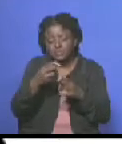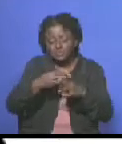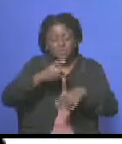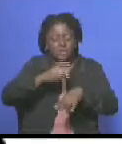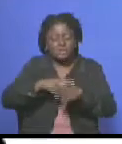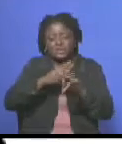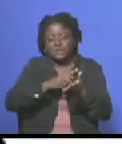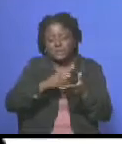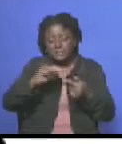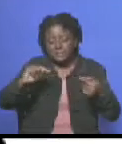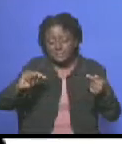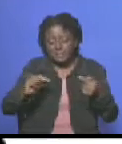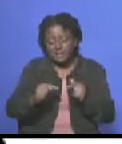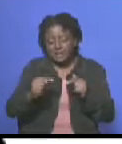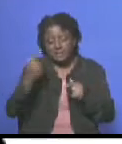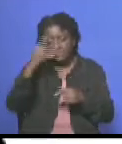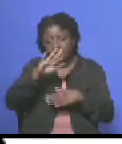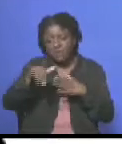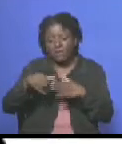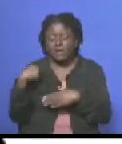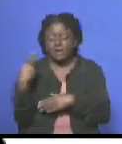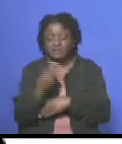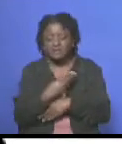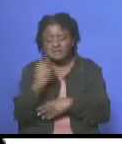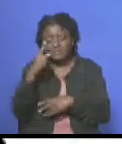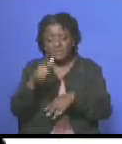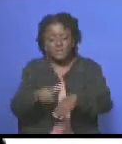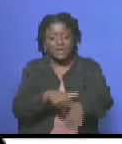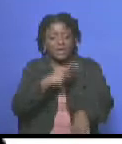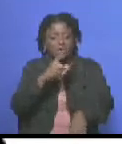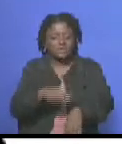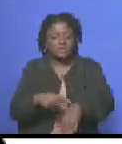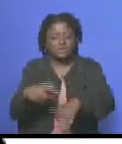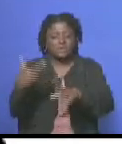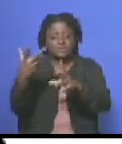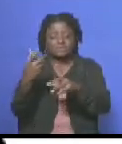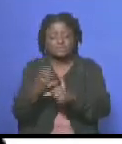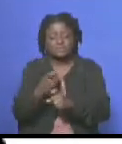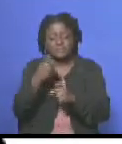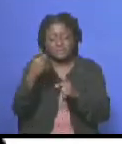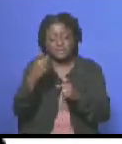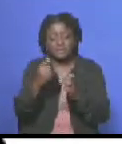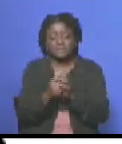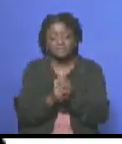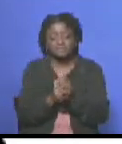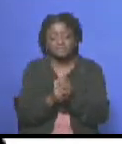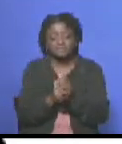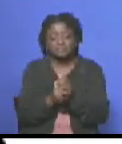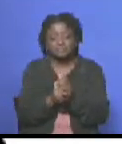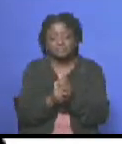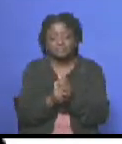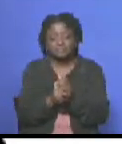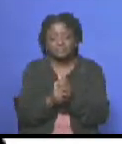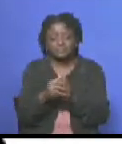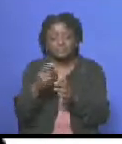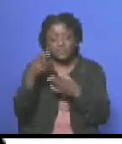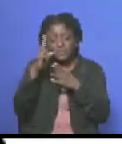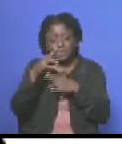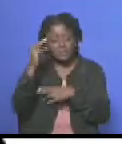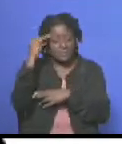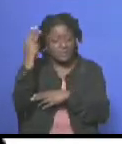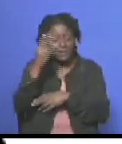pain for all of us for long-term gain. Opposition Senator the Honorable Michael Darvill, in his